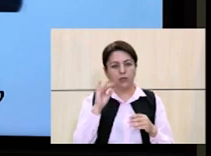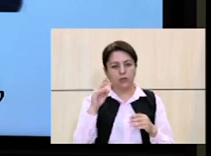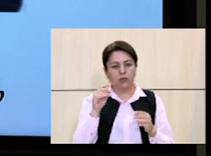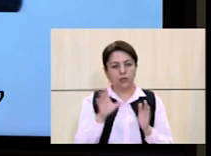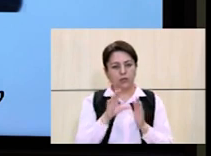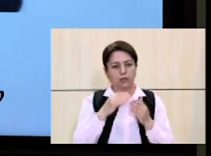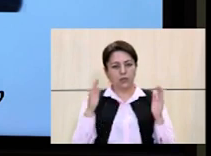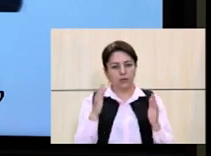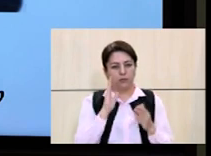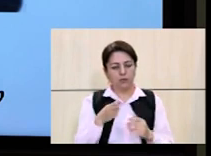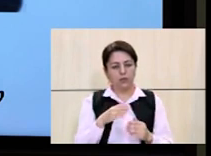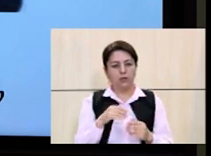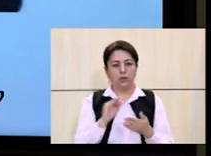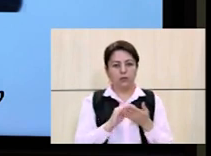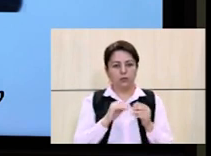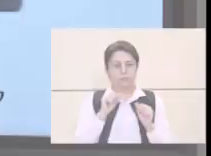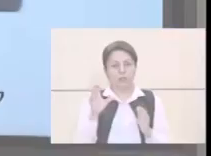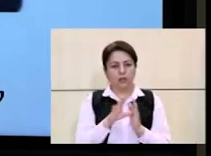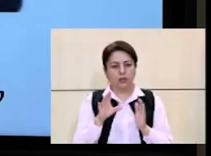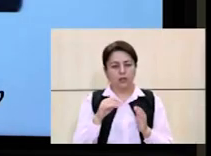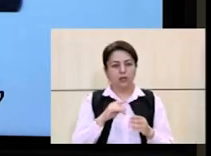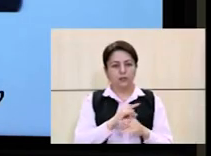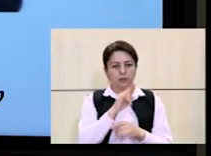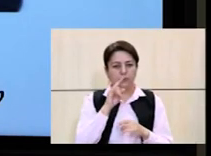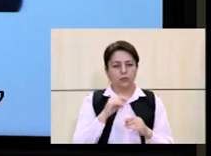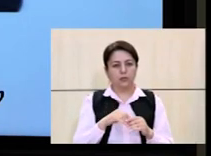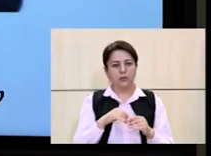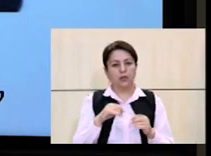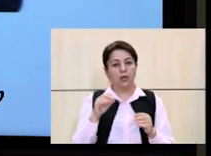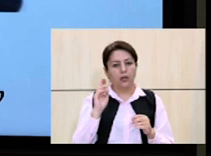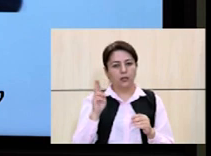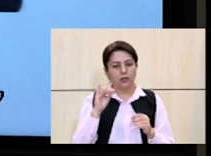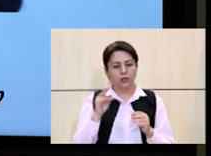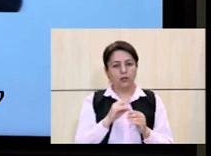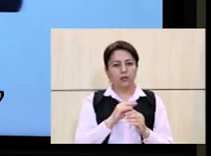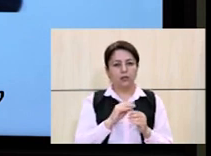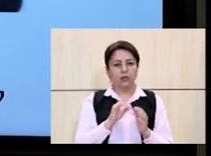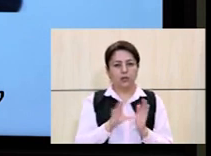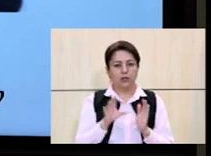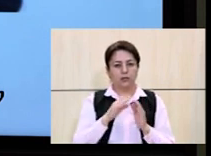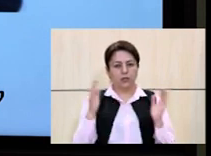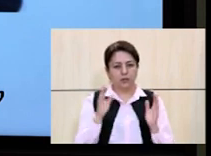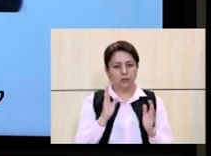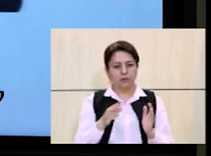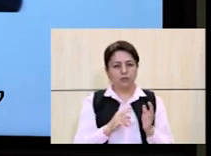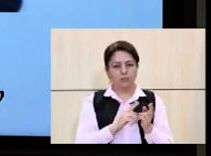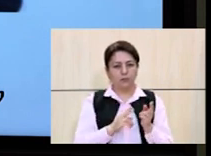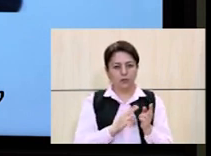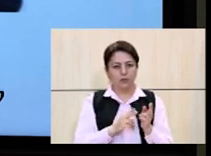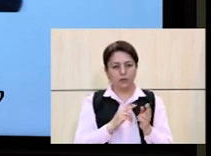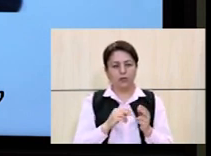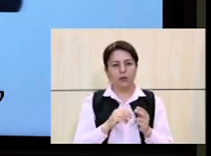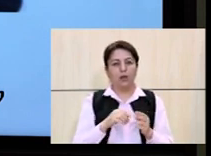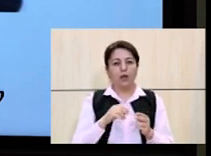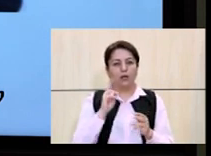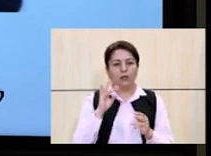bo'ladi. Demak, yoza olishimiz mumkin ekan, samolyotning kinetik energiyasi katta bo'ladi, poyezdning kinetik energiyasidan